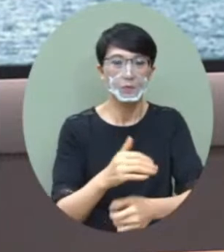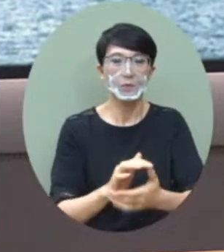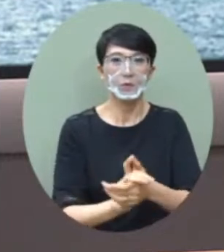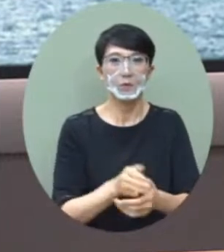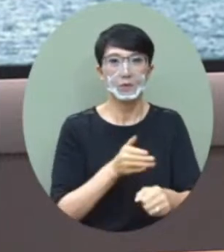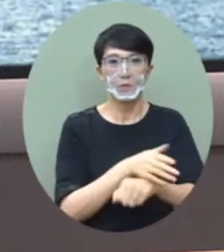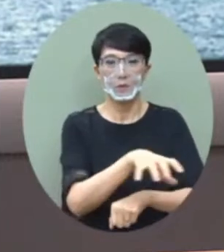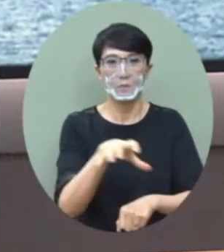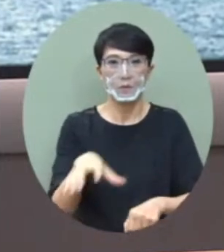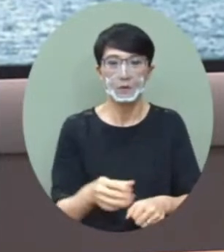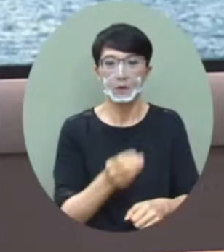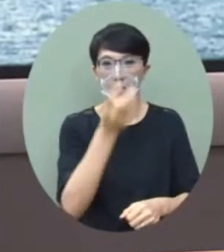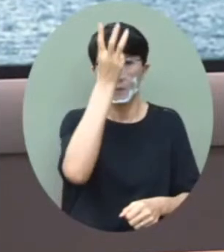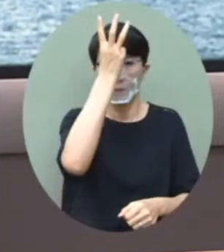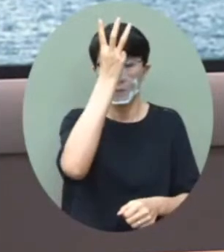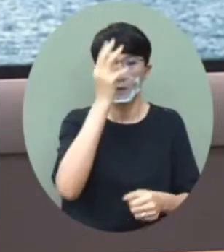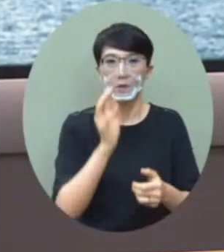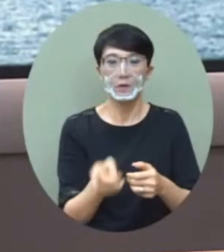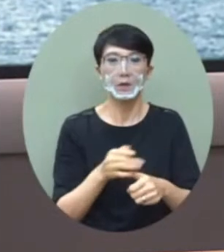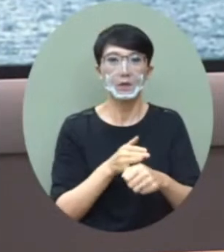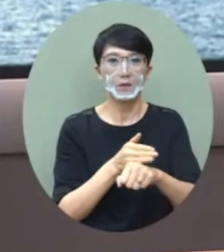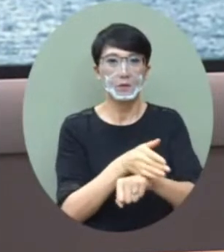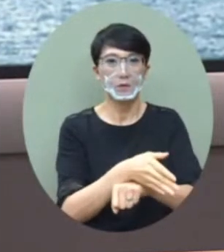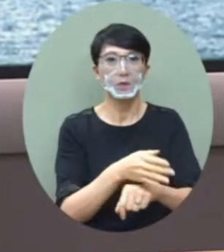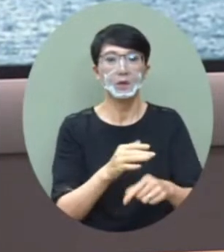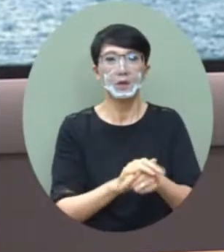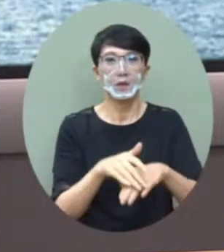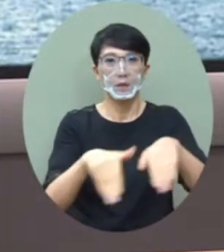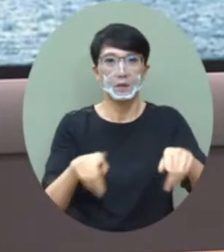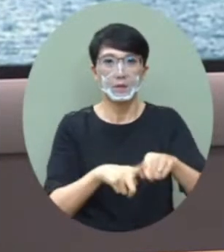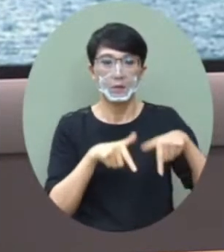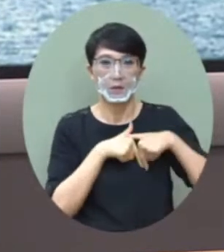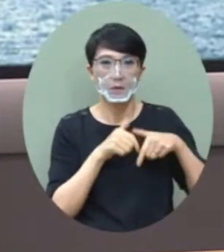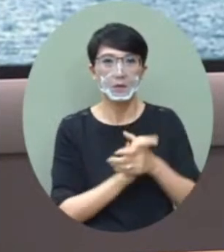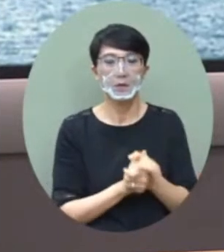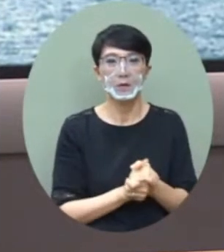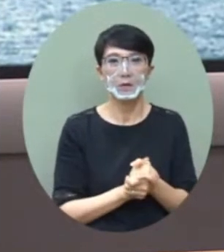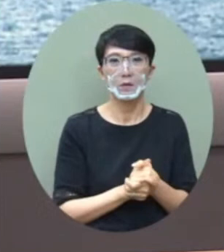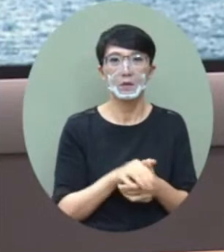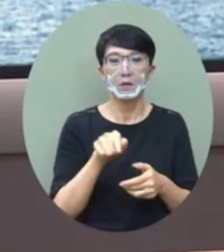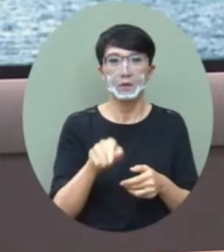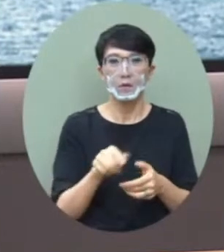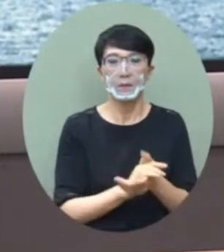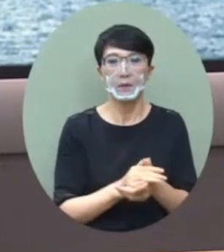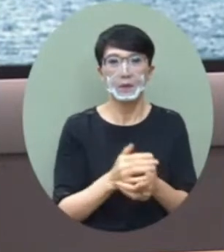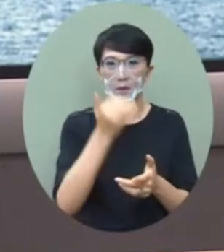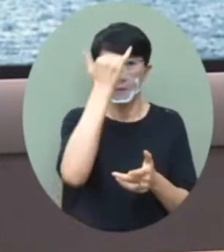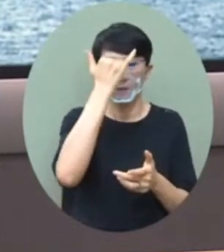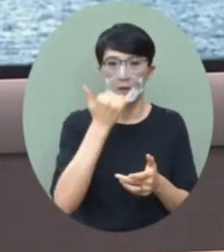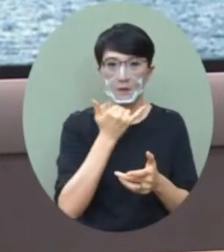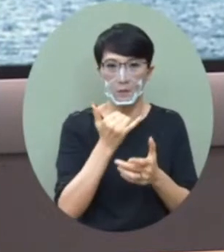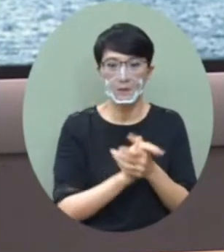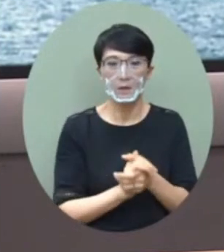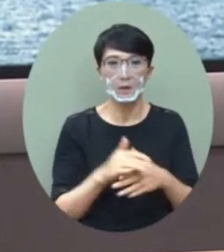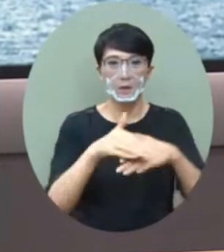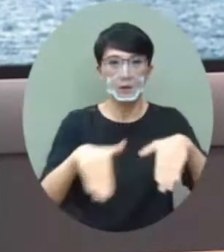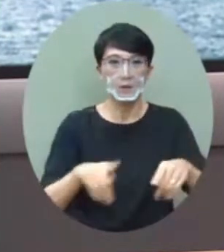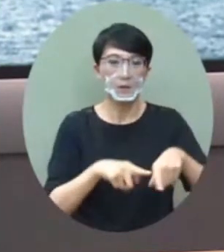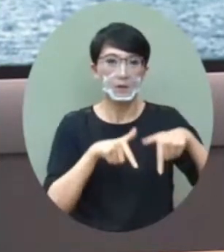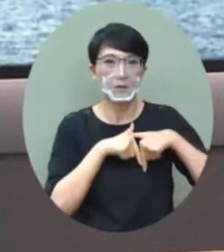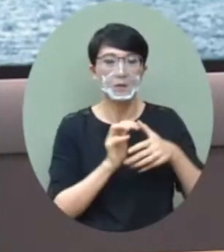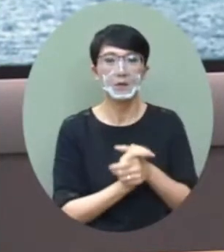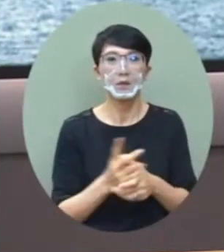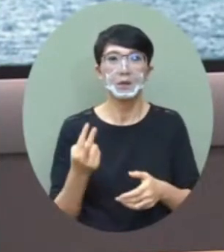treatment plan for Chinese proprietary medicine. And at the Queens Hill Community Treatment Facility,